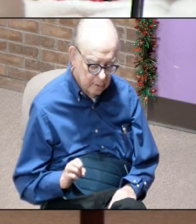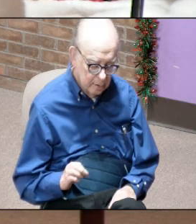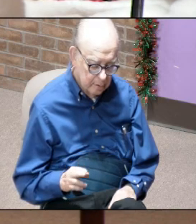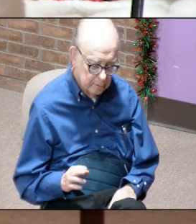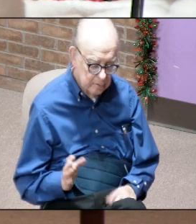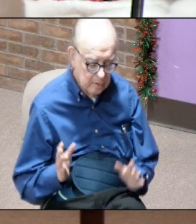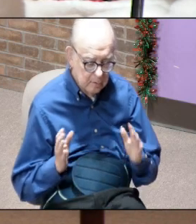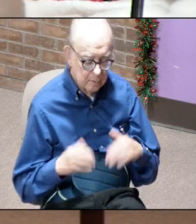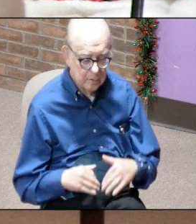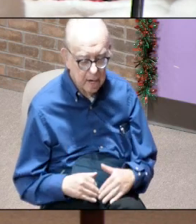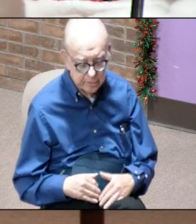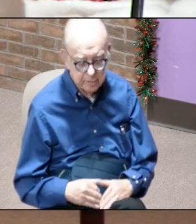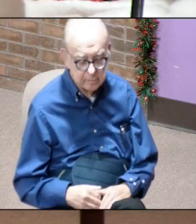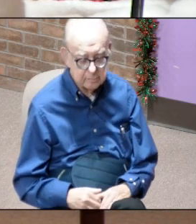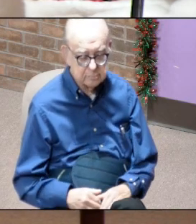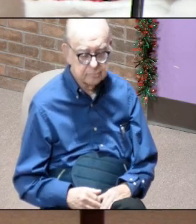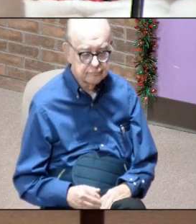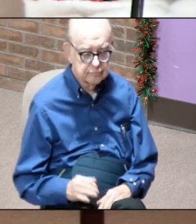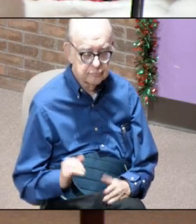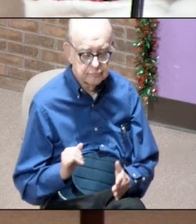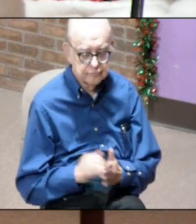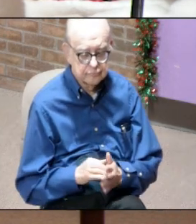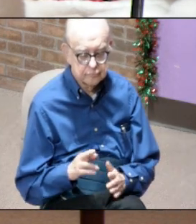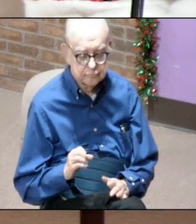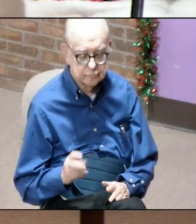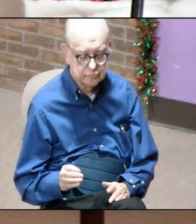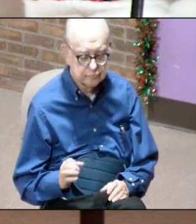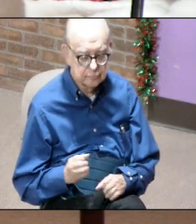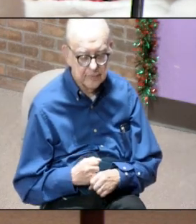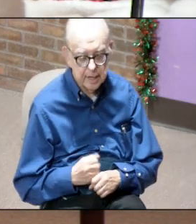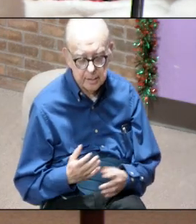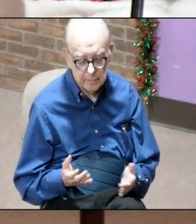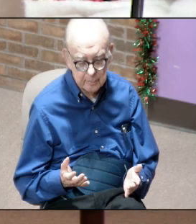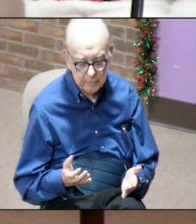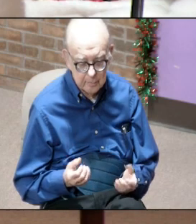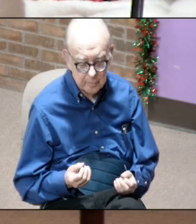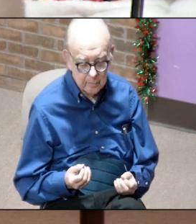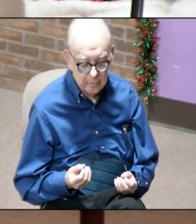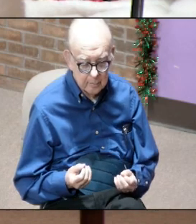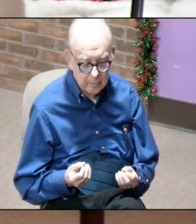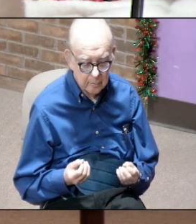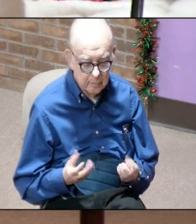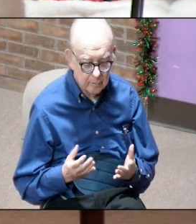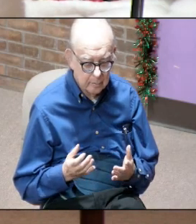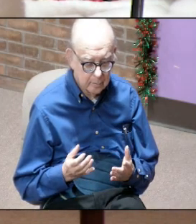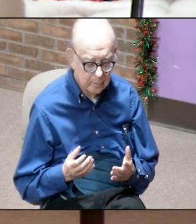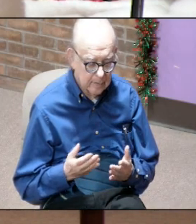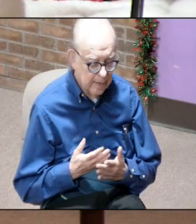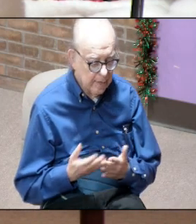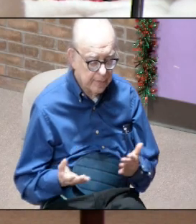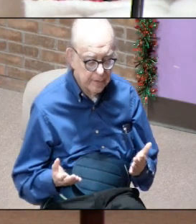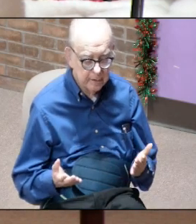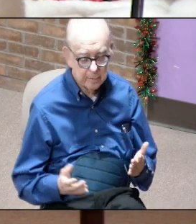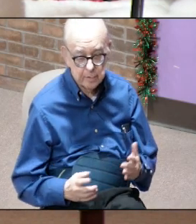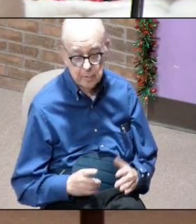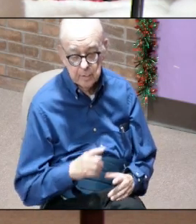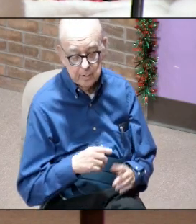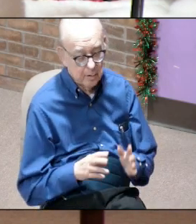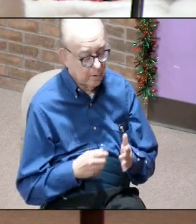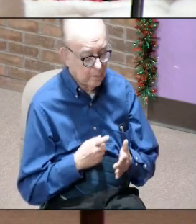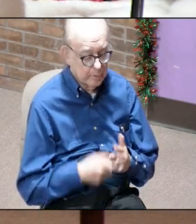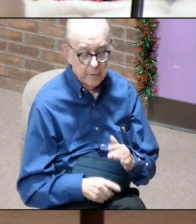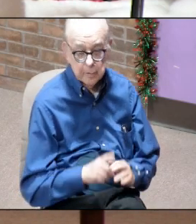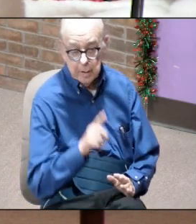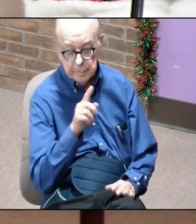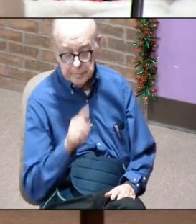1930. That war caused a lot. Inflation, things started going up, prices started going